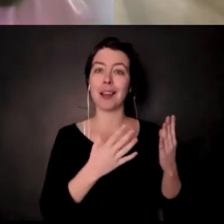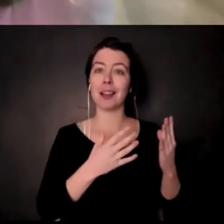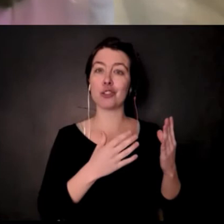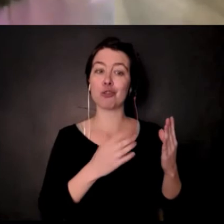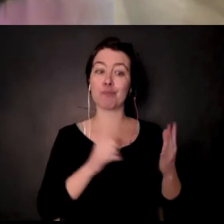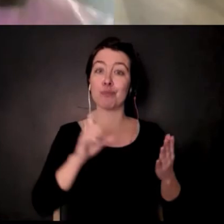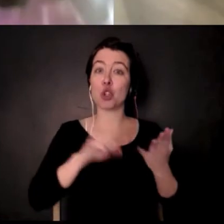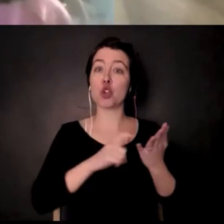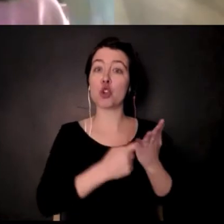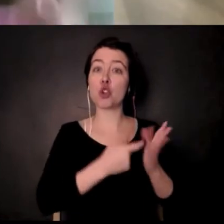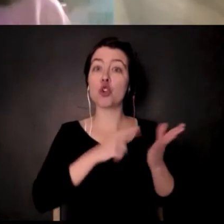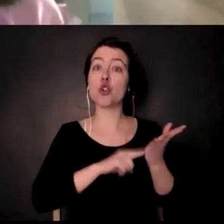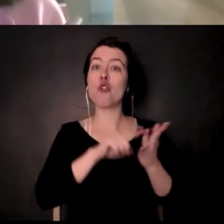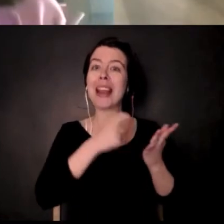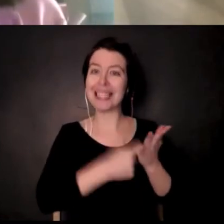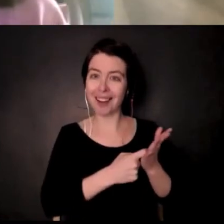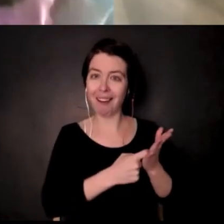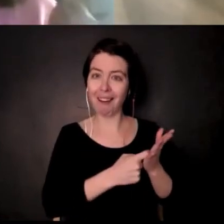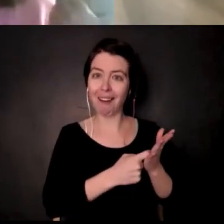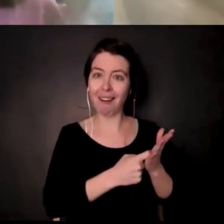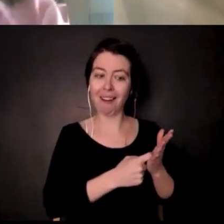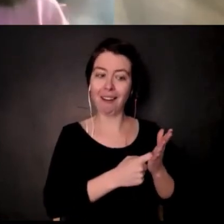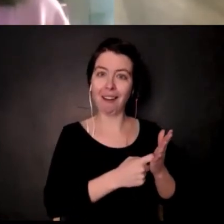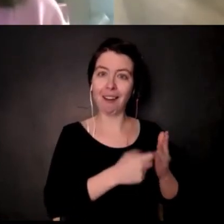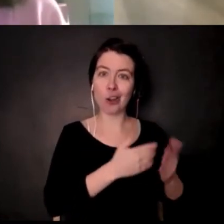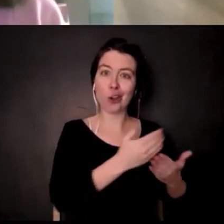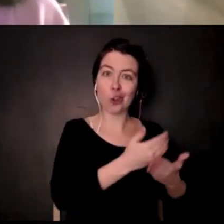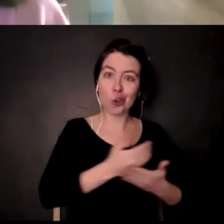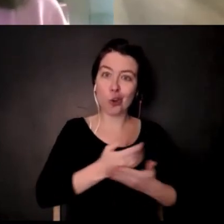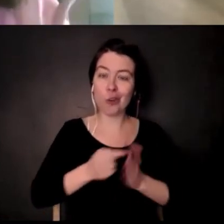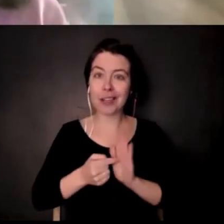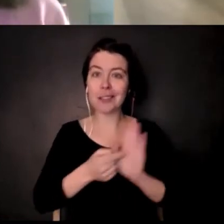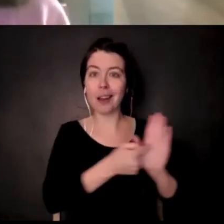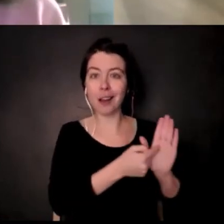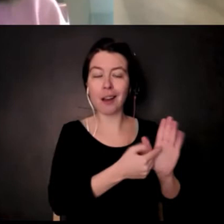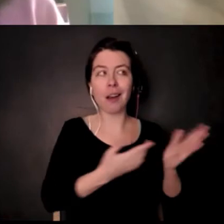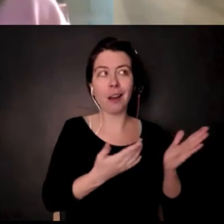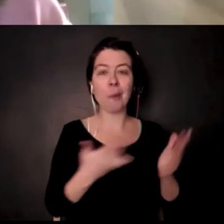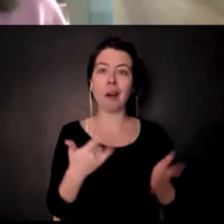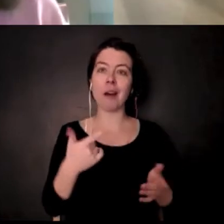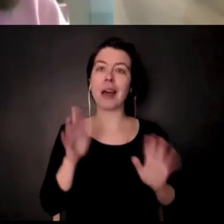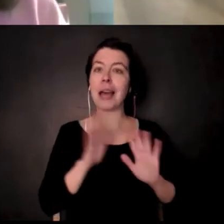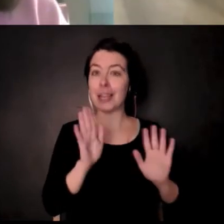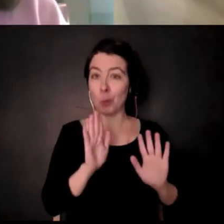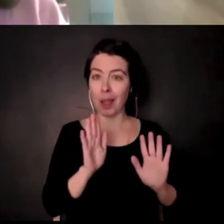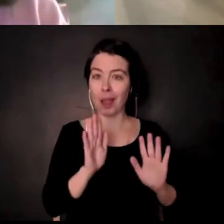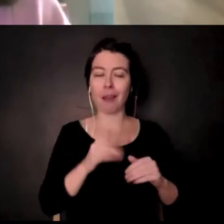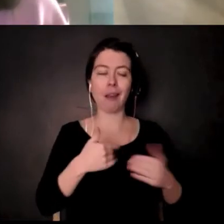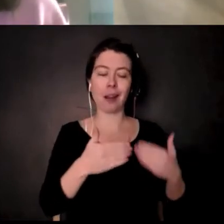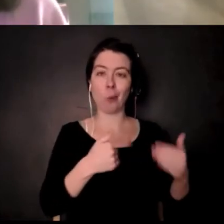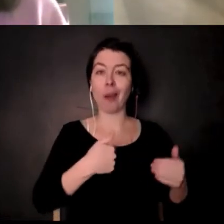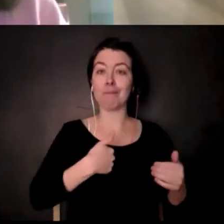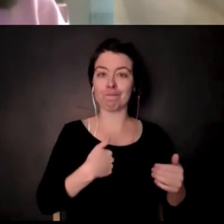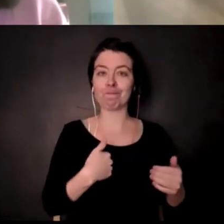I think I immediately start thinking about limitations as a curator, just because of like limitations to do with budget, limitations to do with like health